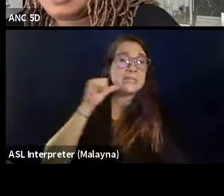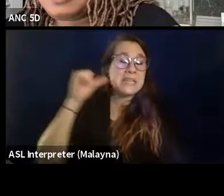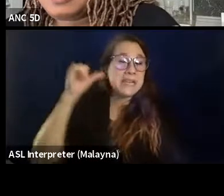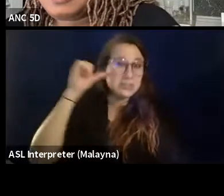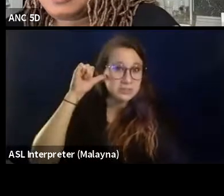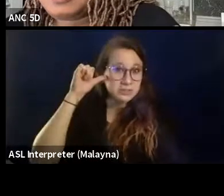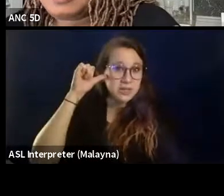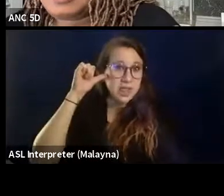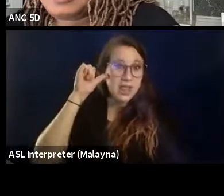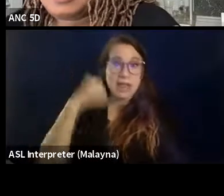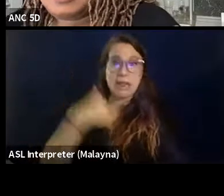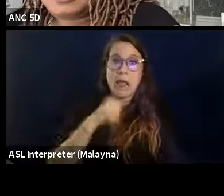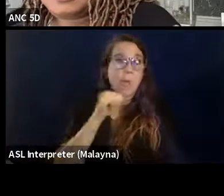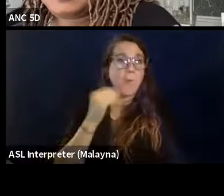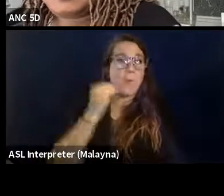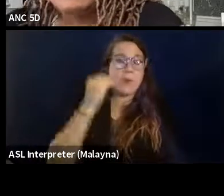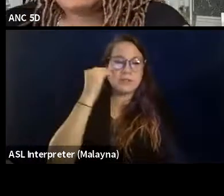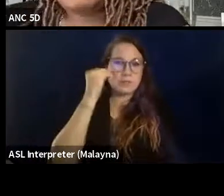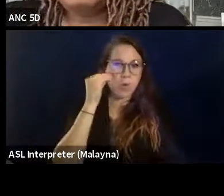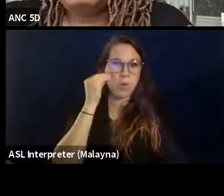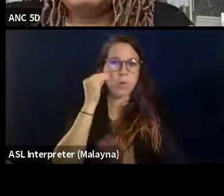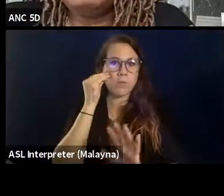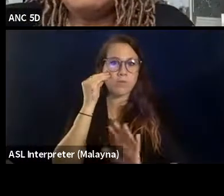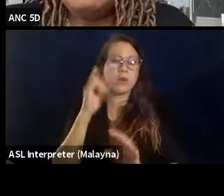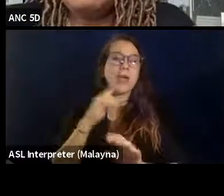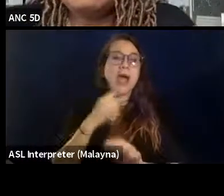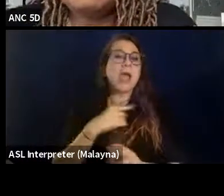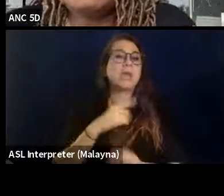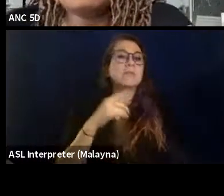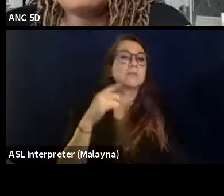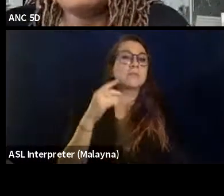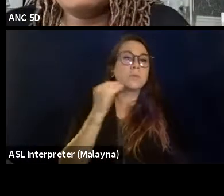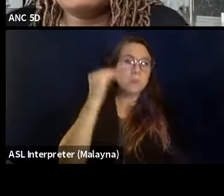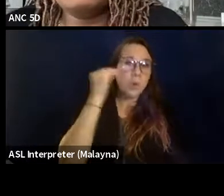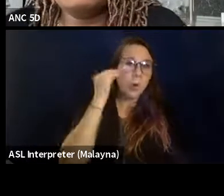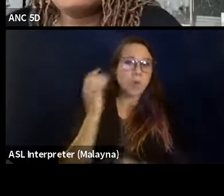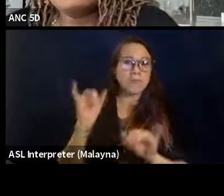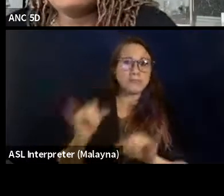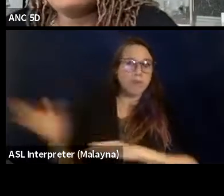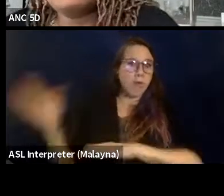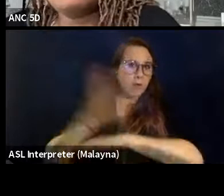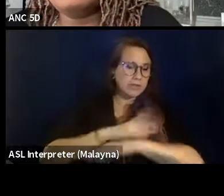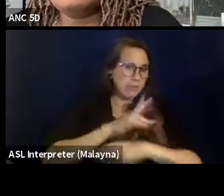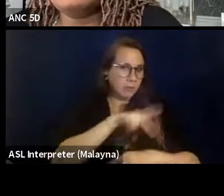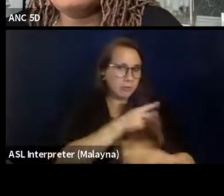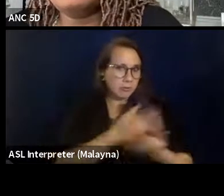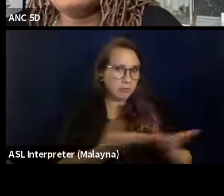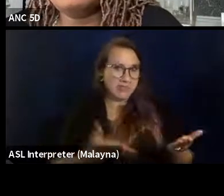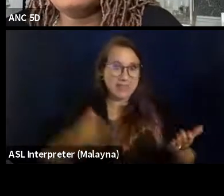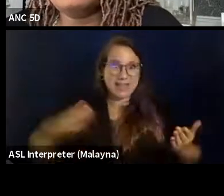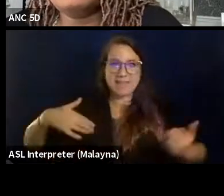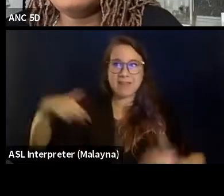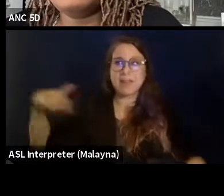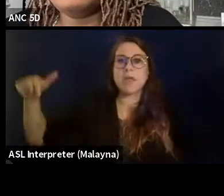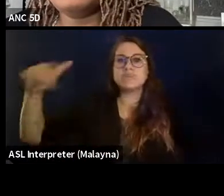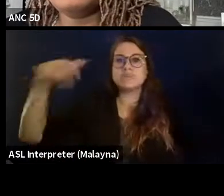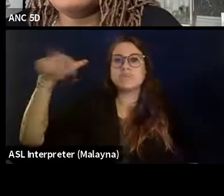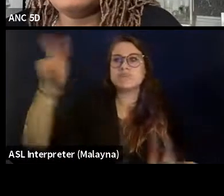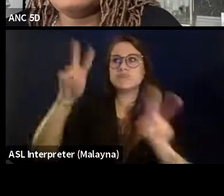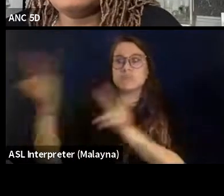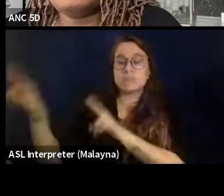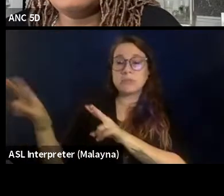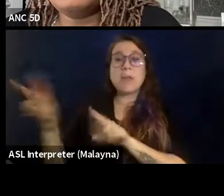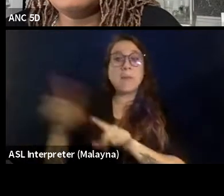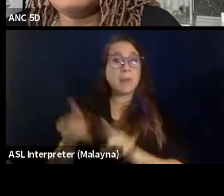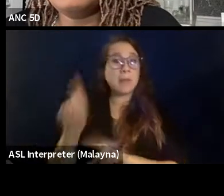I wasn't home attending some personal matters, and I've been in the house all day. I haven't had a chance to walk around there, but they were